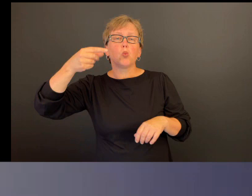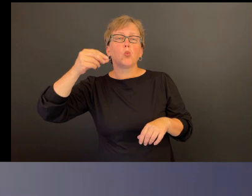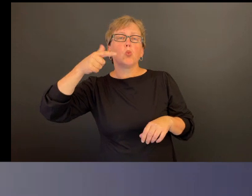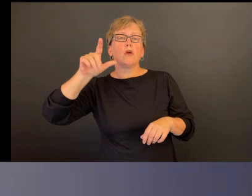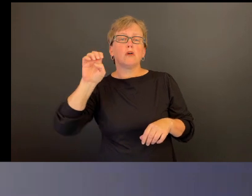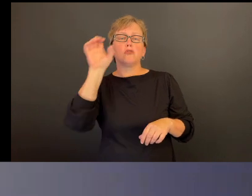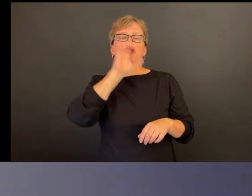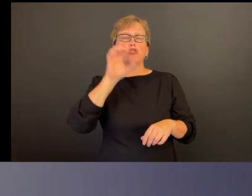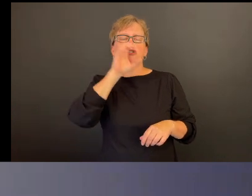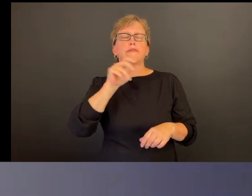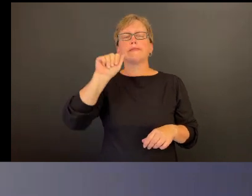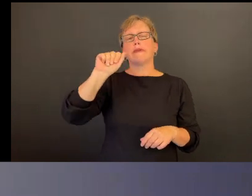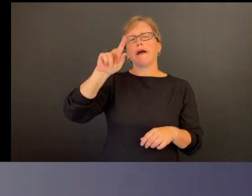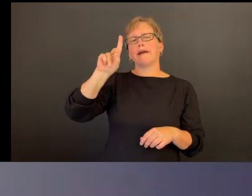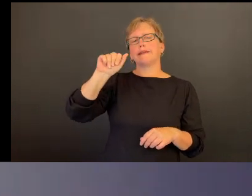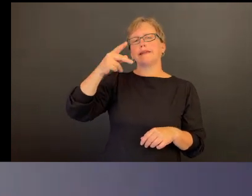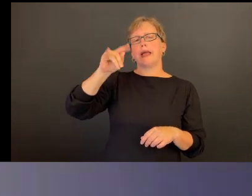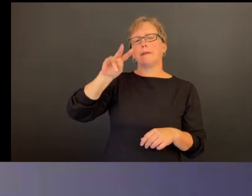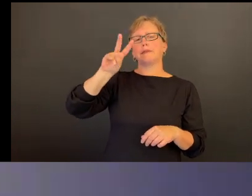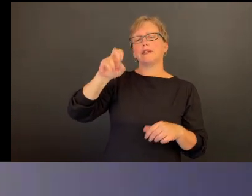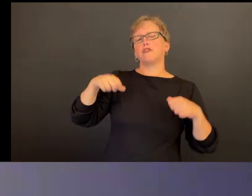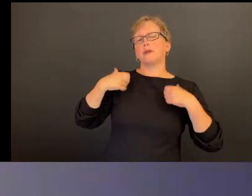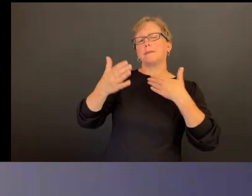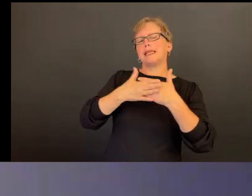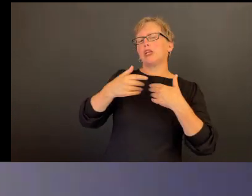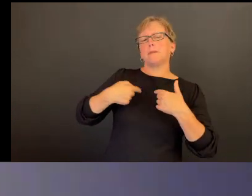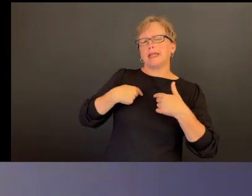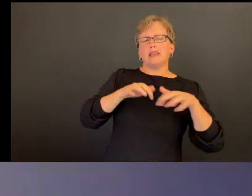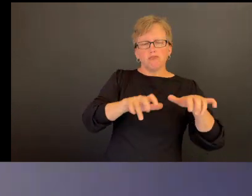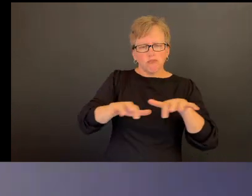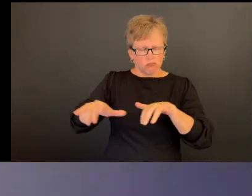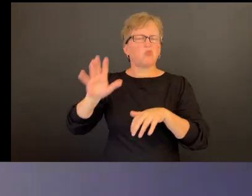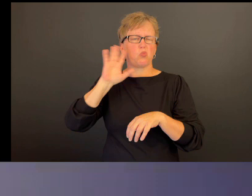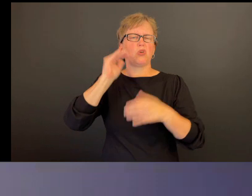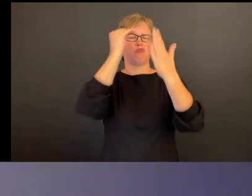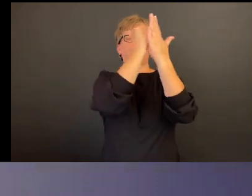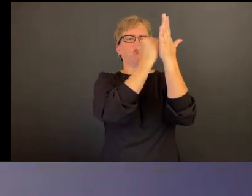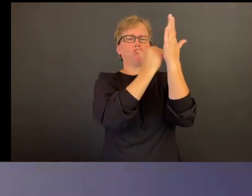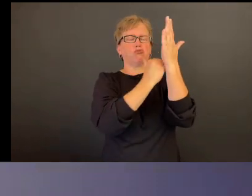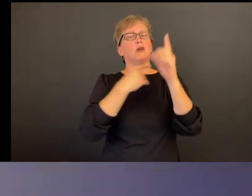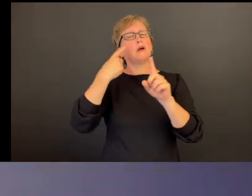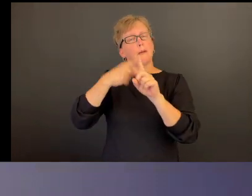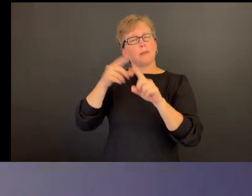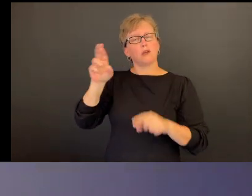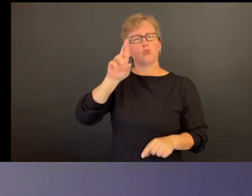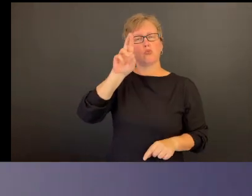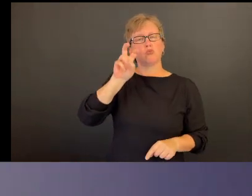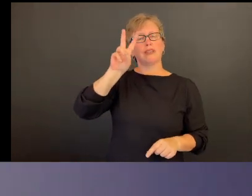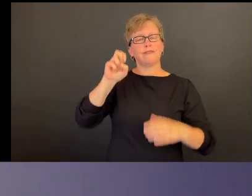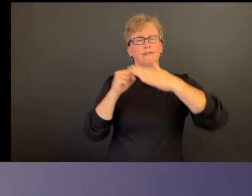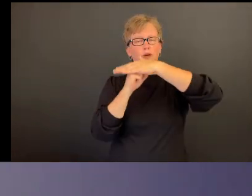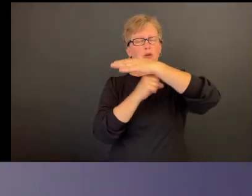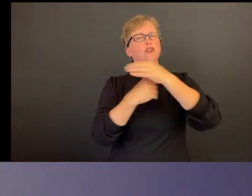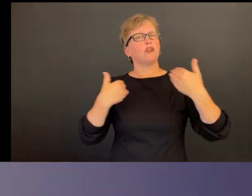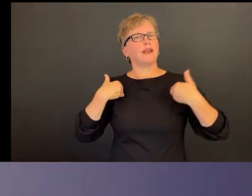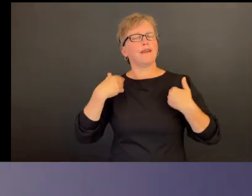Google adaptive gyms by my house, near me. And then also don't forget the peer mentor group that's available